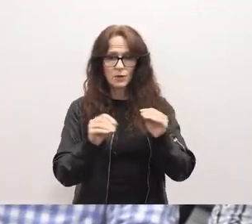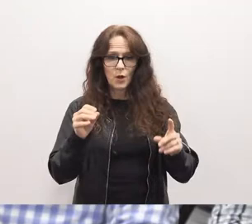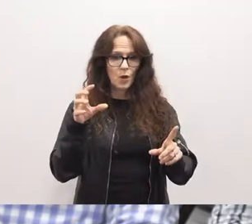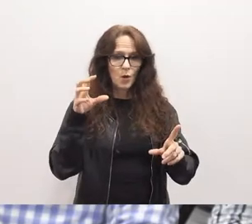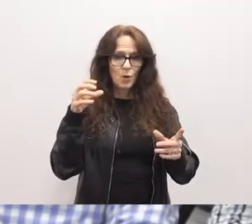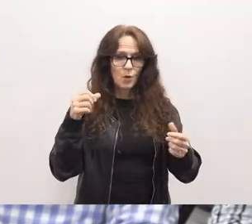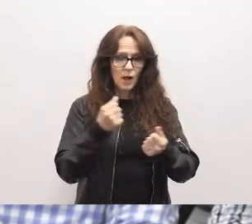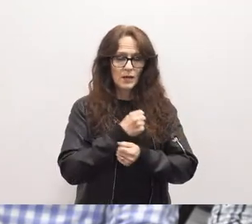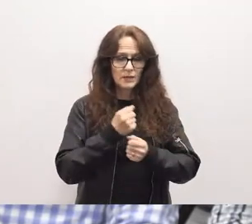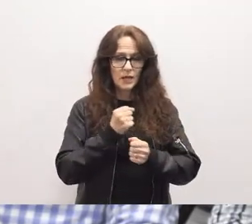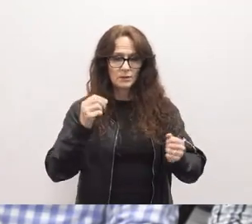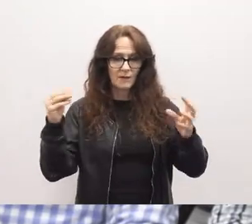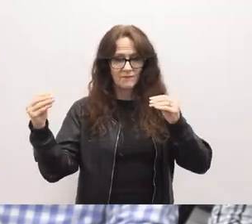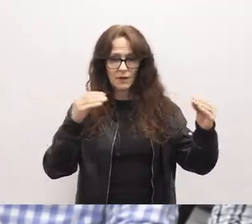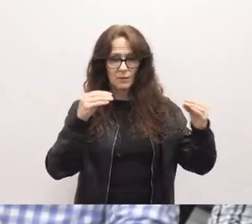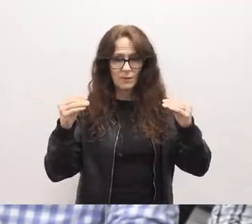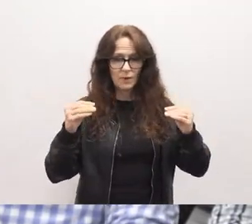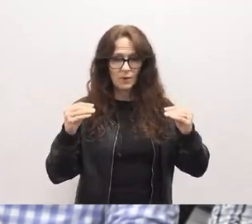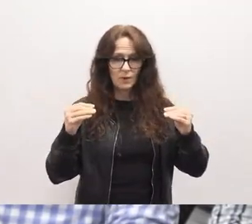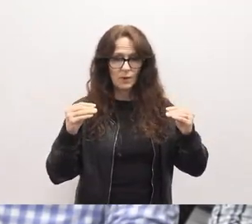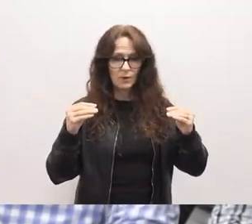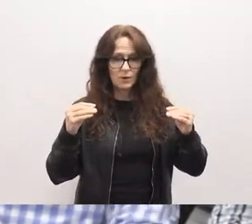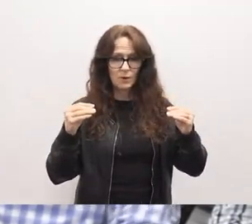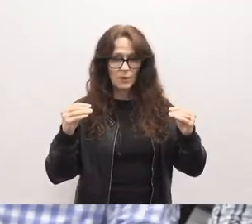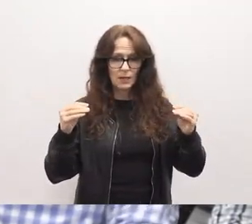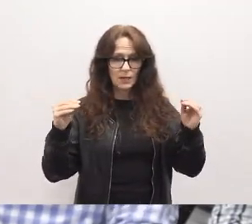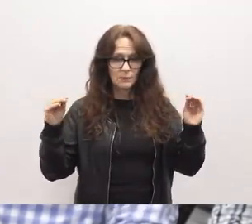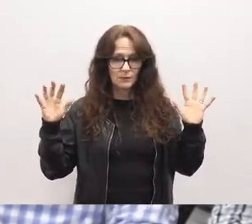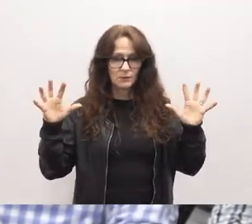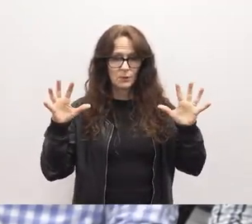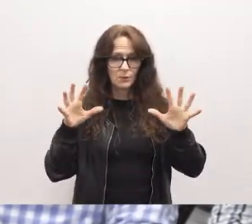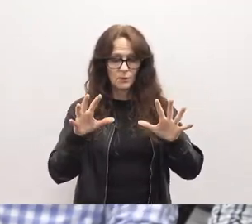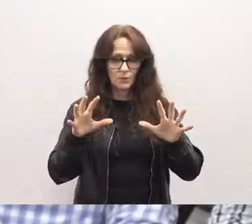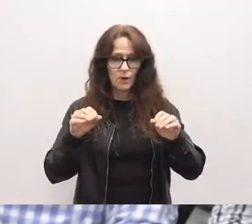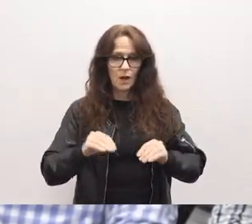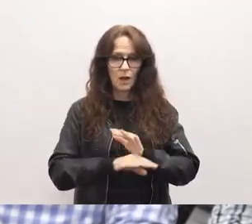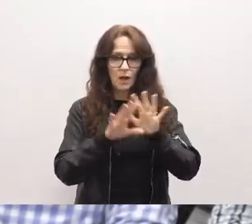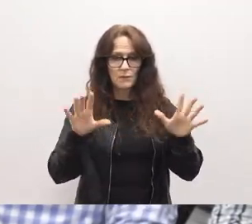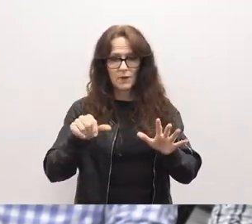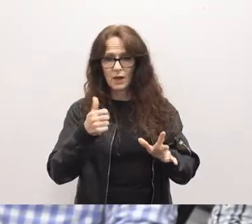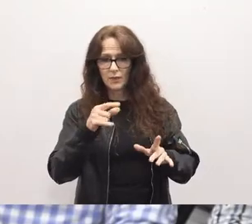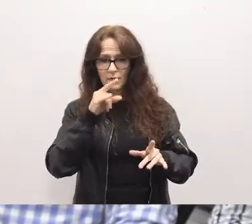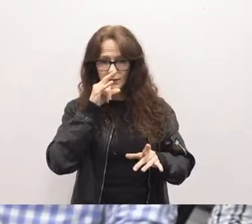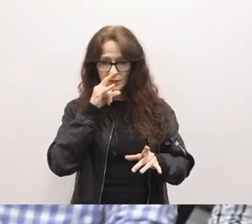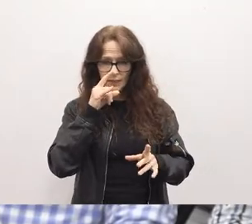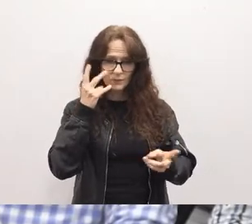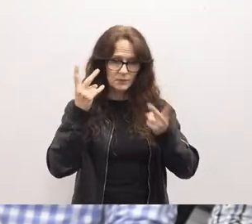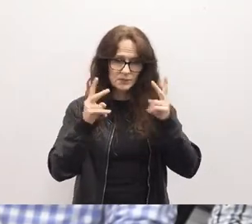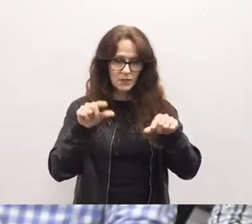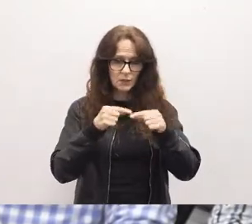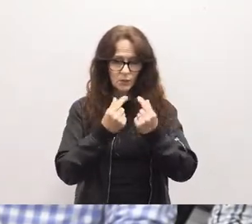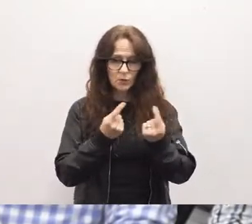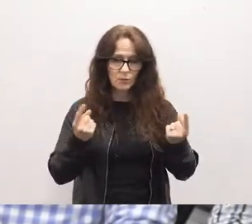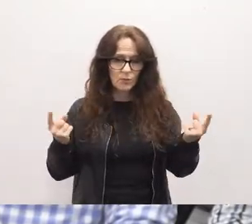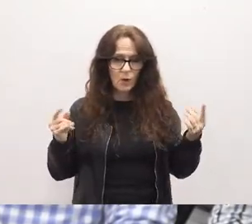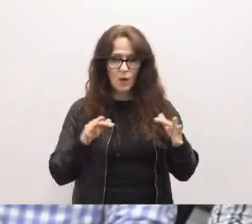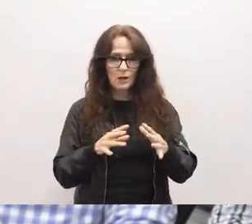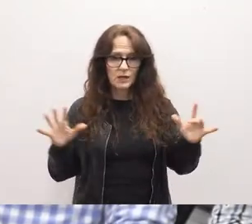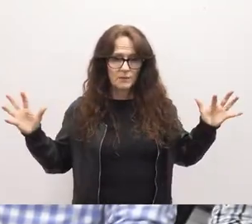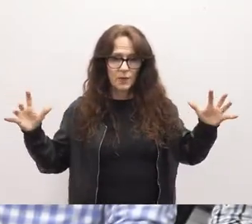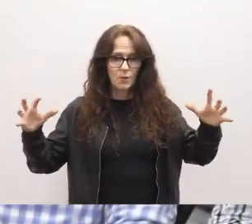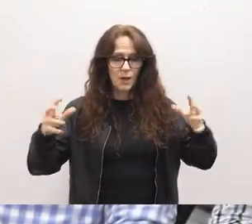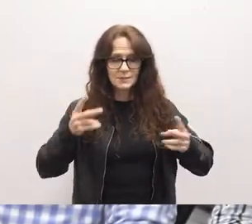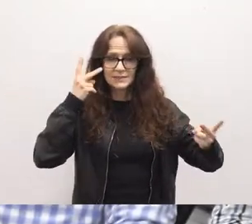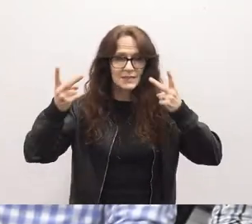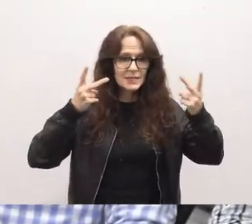attacking. There was just verbal because a kid was coming towards the crowd. Obviously, these are other kids that are, once they see a group of kids walking, everybody runs behind it to